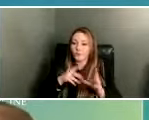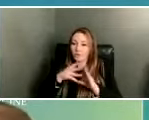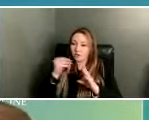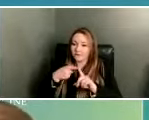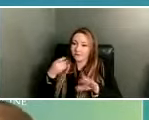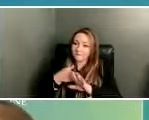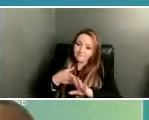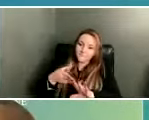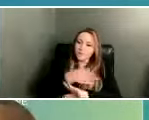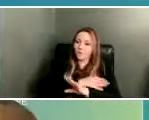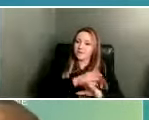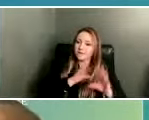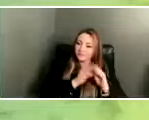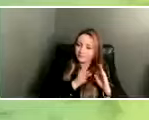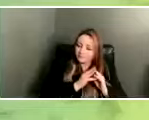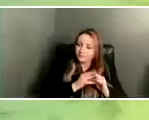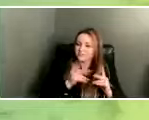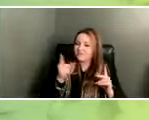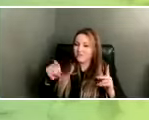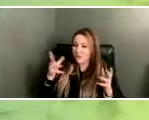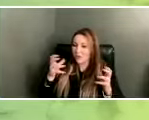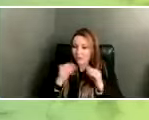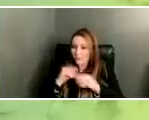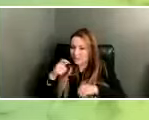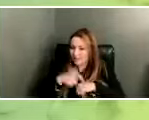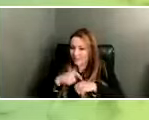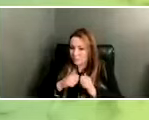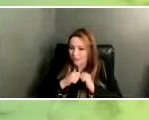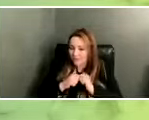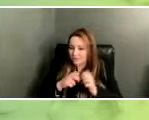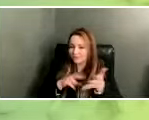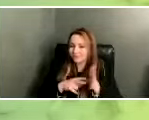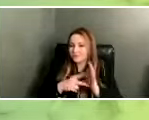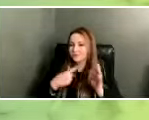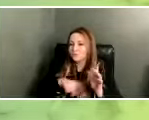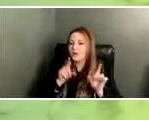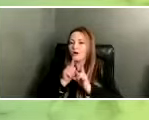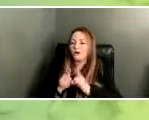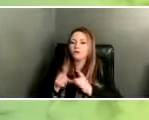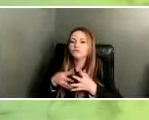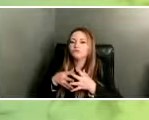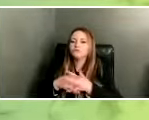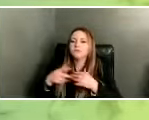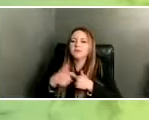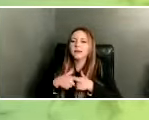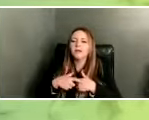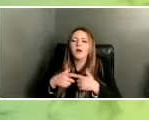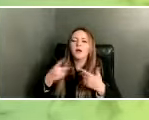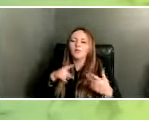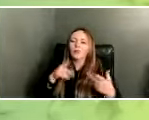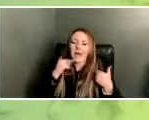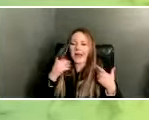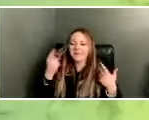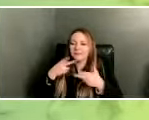previous cohorts, I'll say, is they wanted more time together, right? And so we also built in time and we call them like fireside